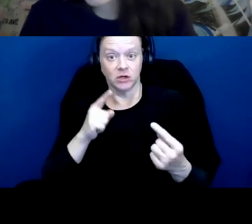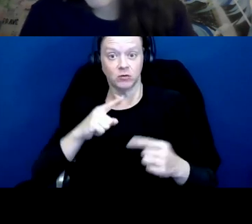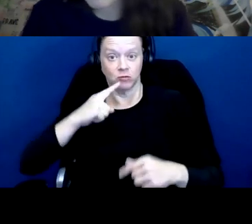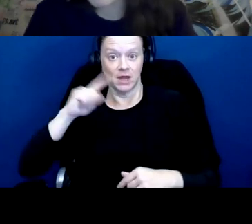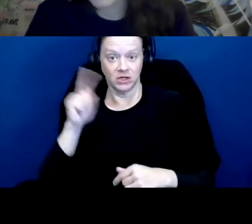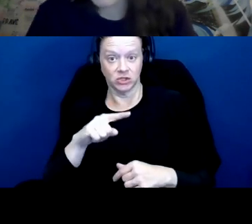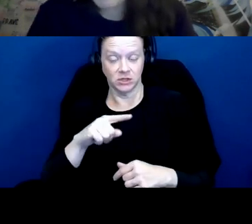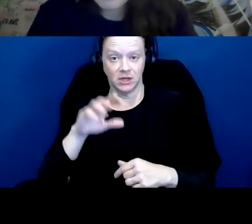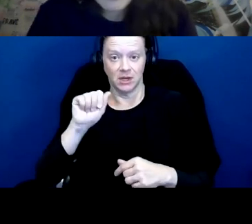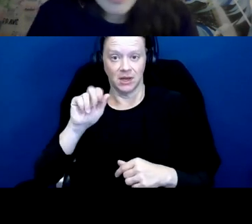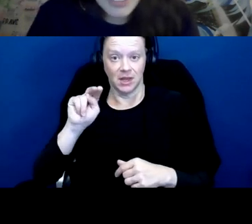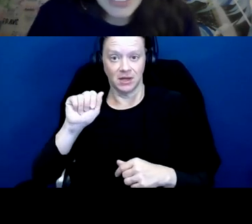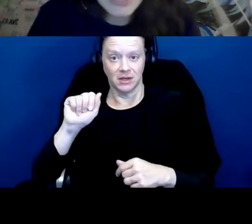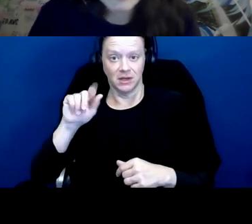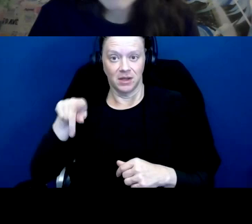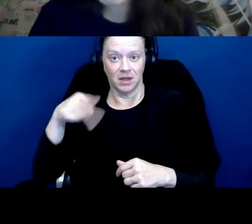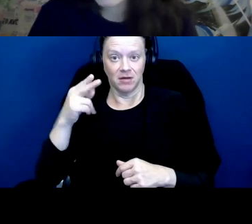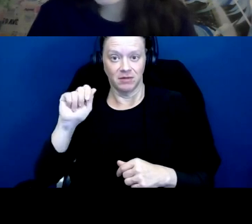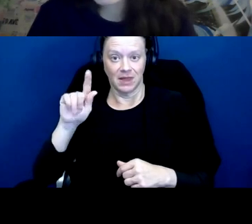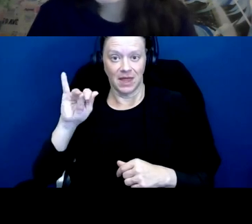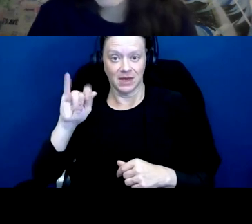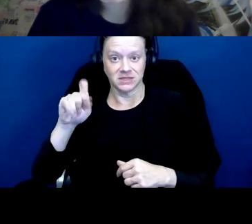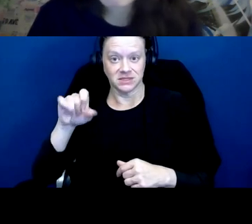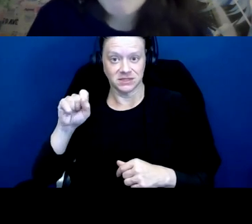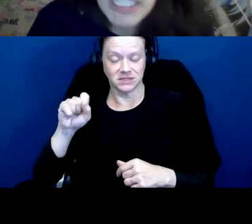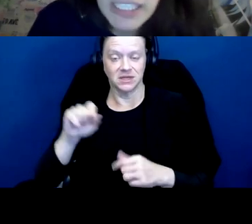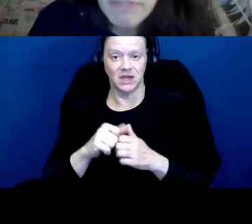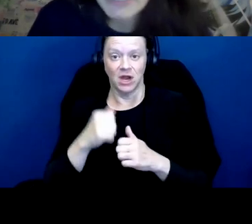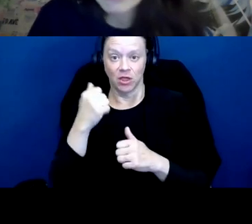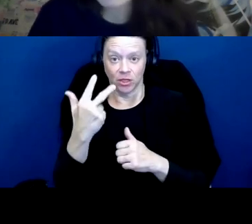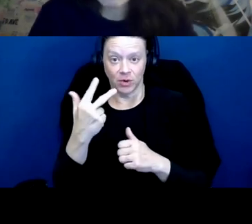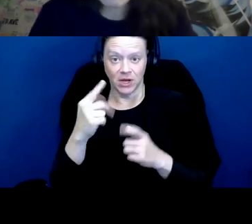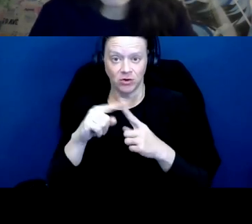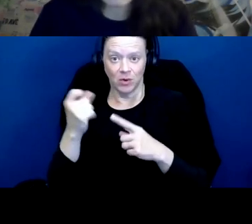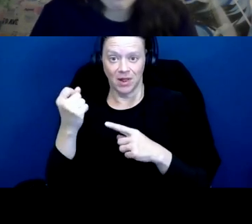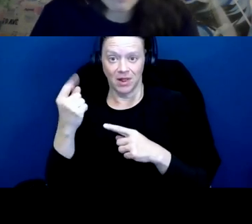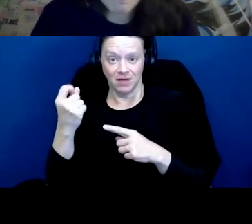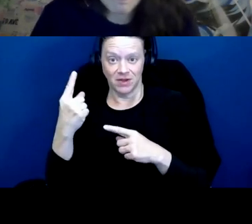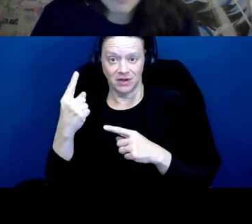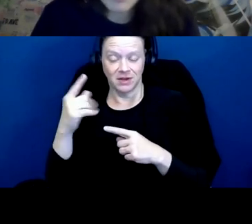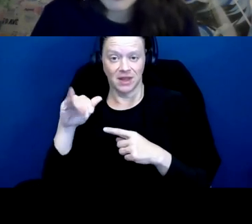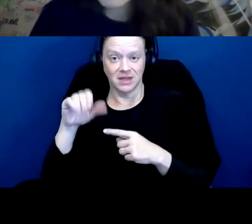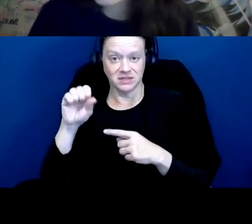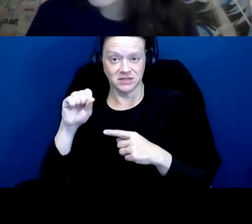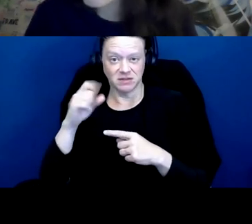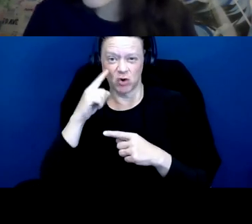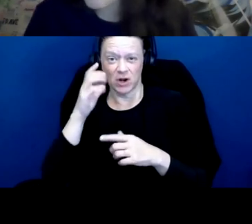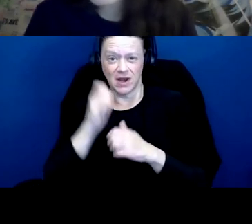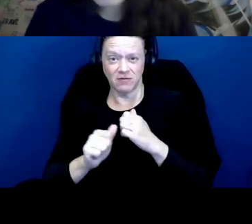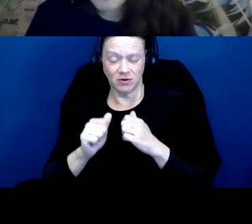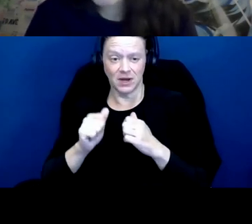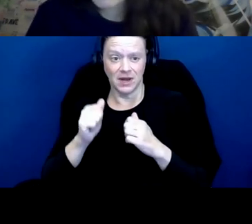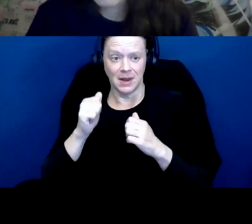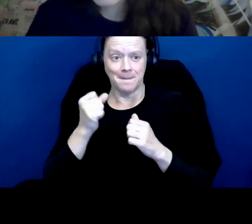is also quite rare, 3 to 11 cases for every million vaccine doses given. Even though